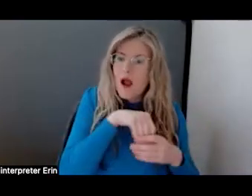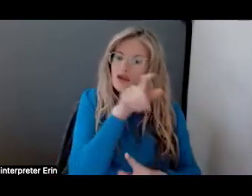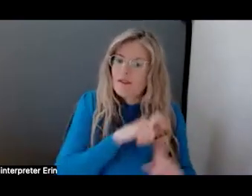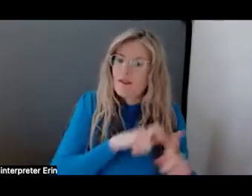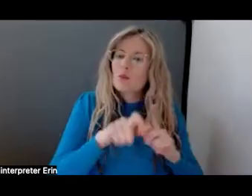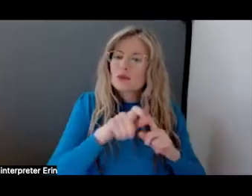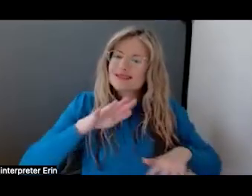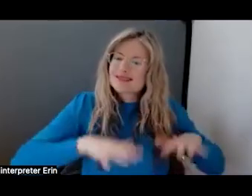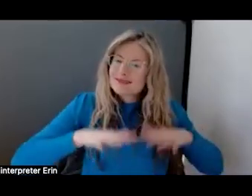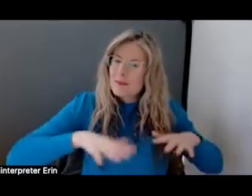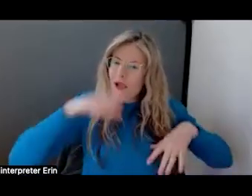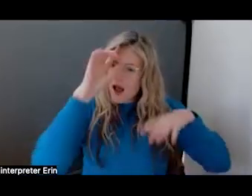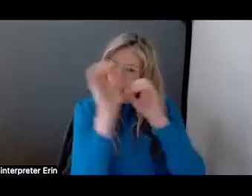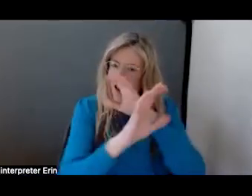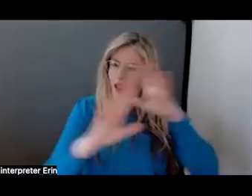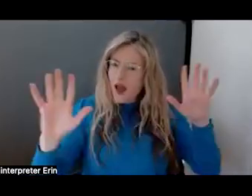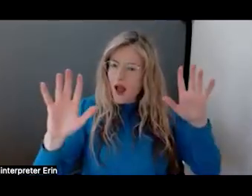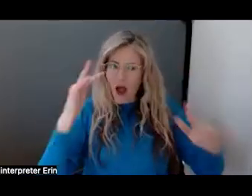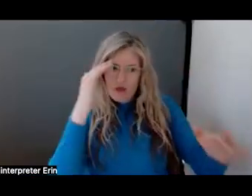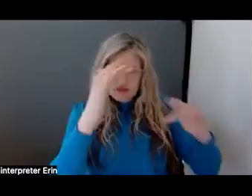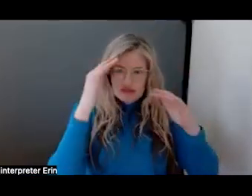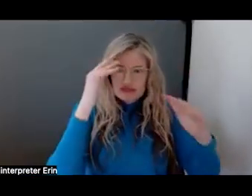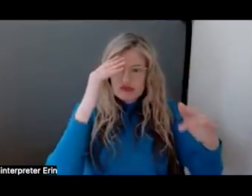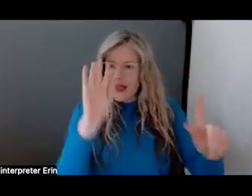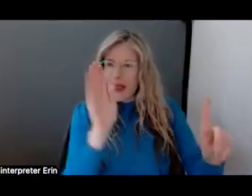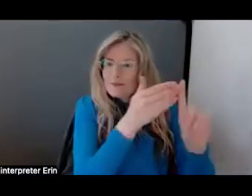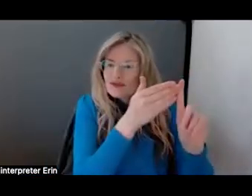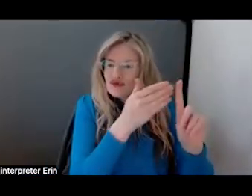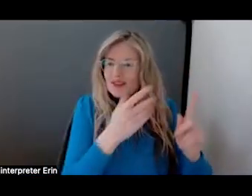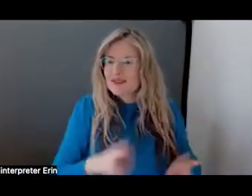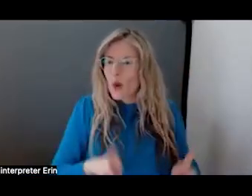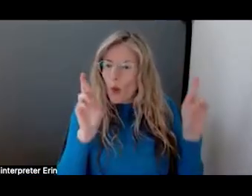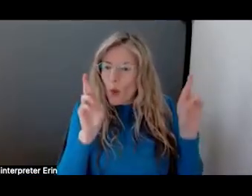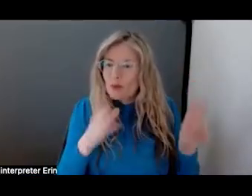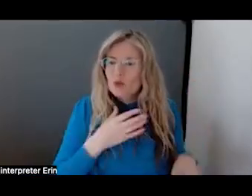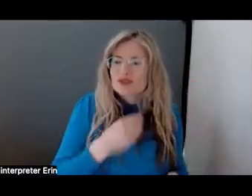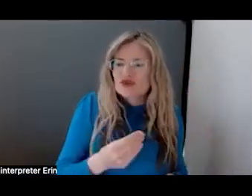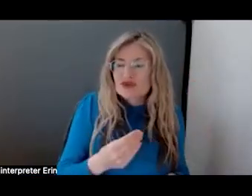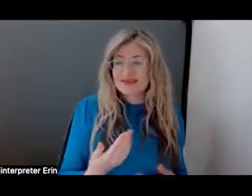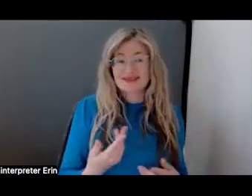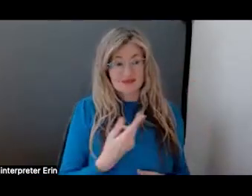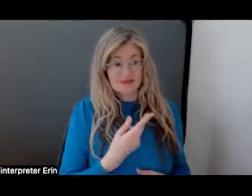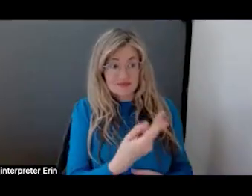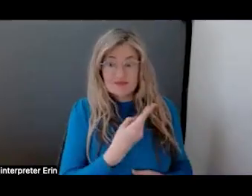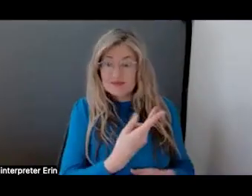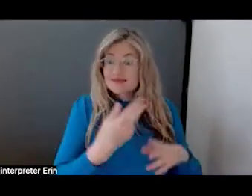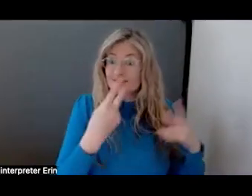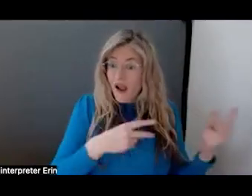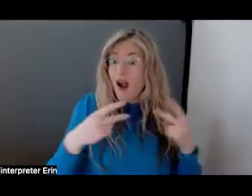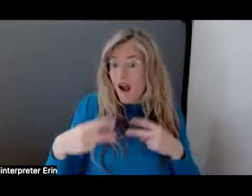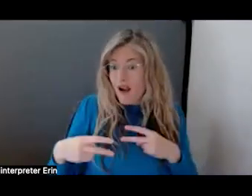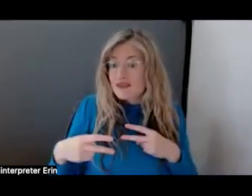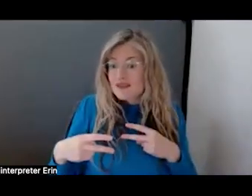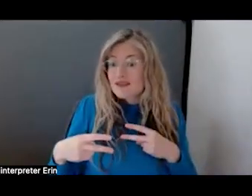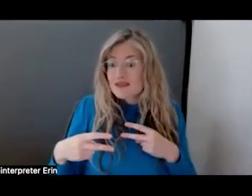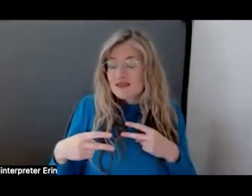aspirations and ambitions. In the practice of dance and also in the exchange